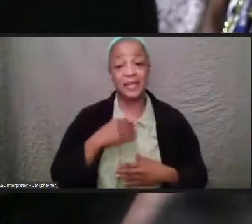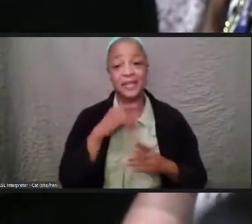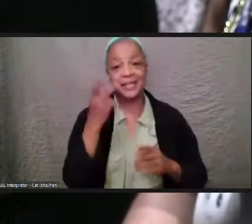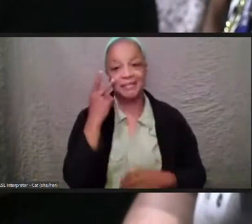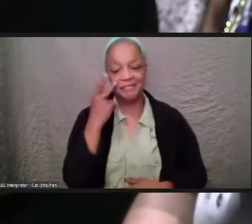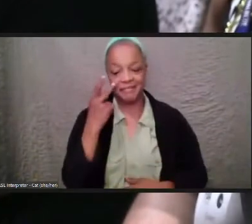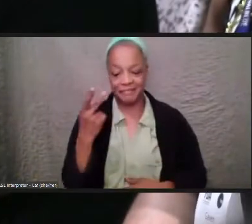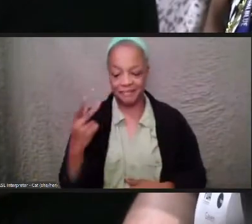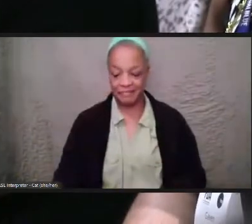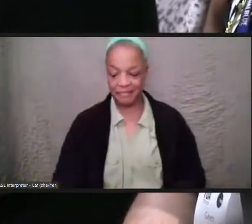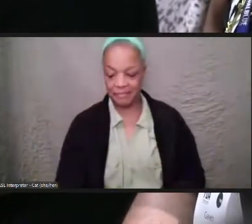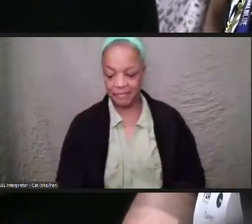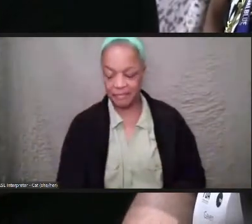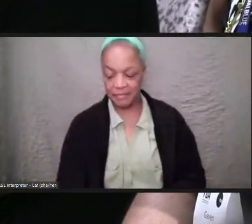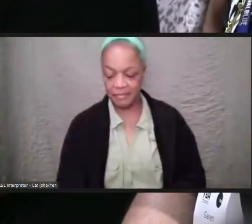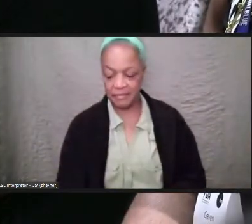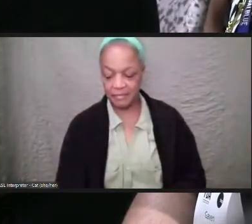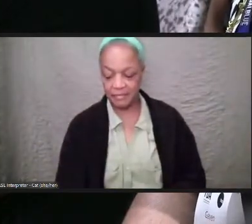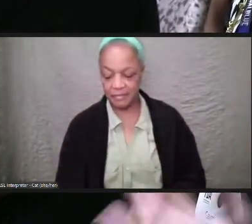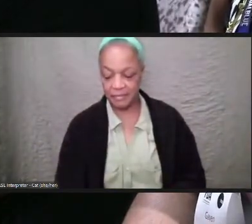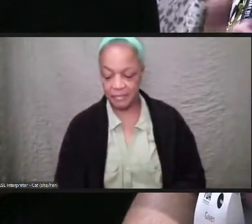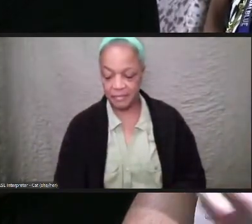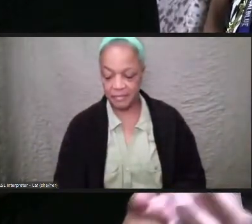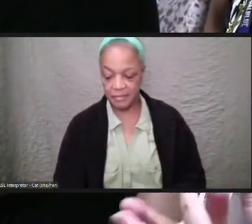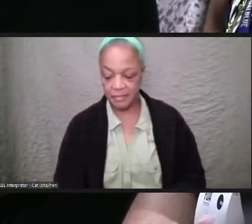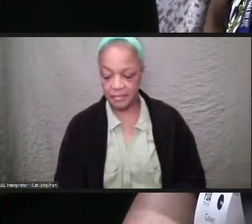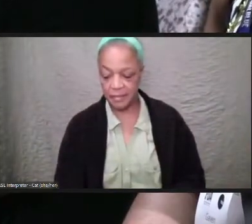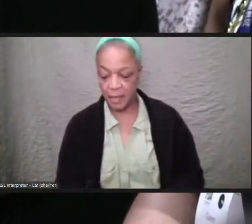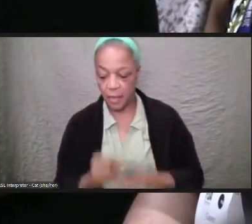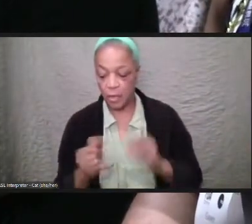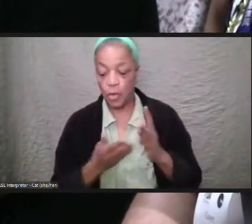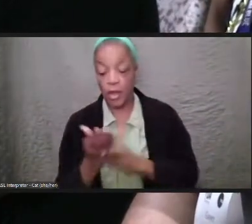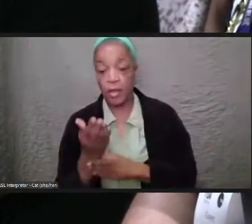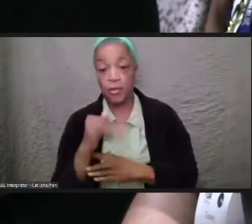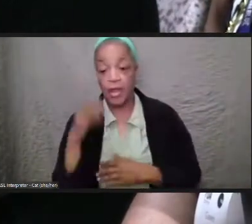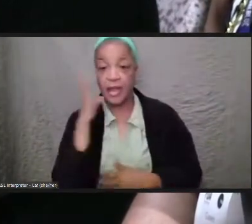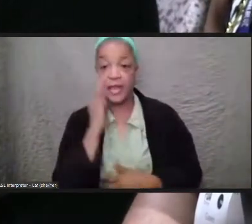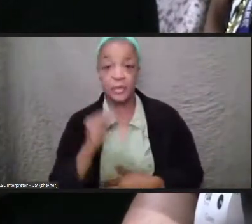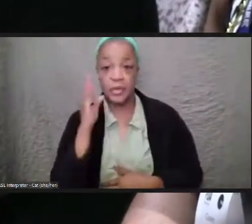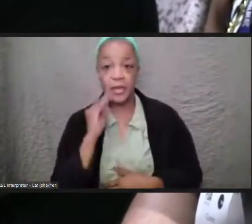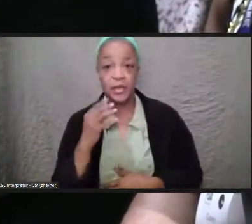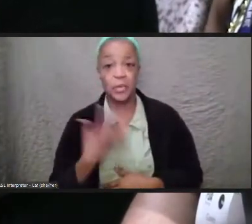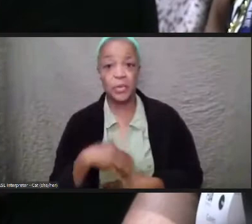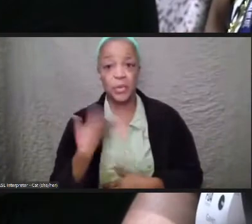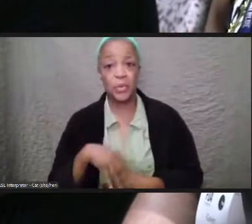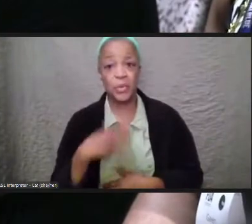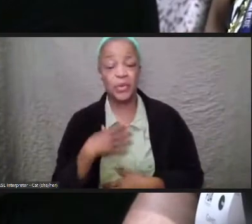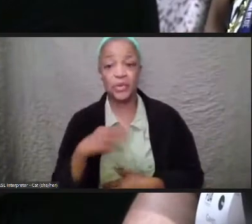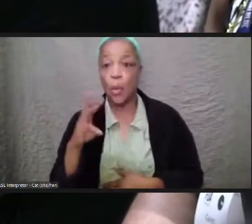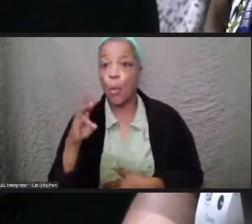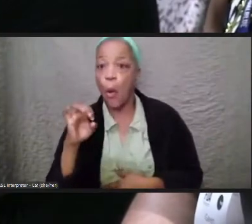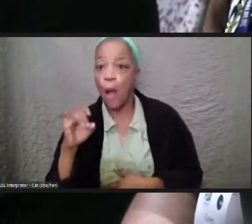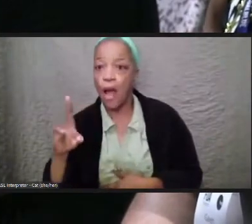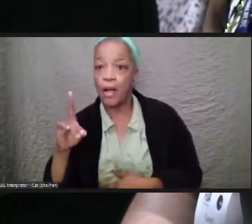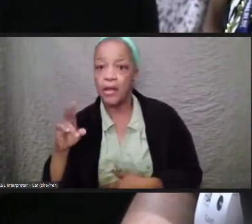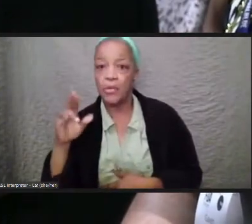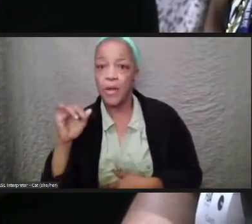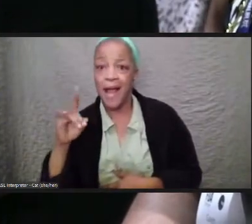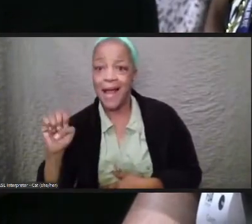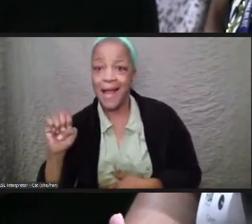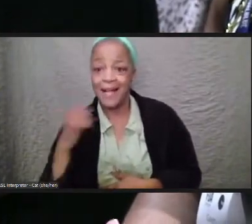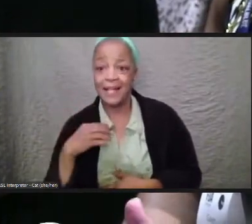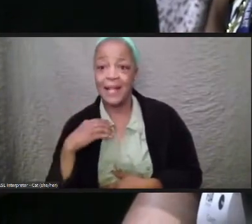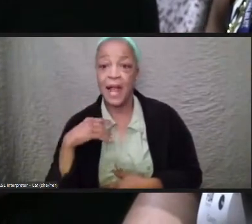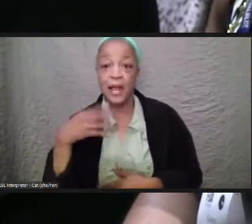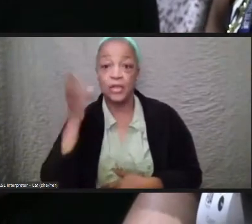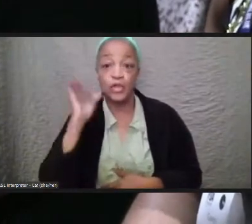And you know, when going through that experience, it's just this wild ride. It's a drag show within